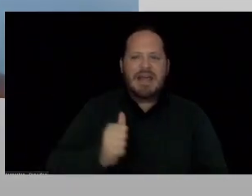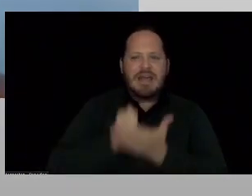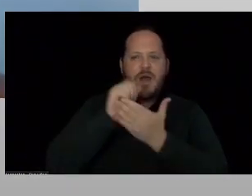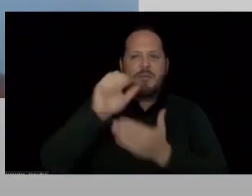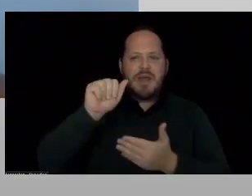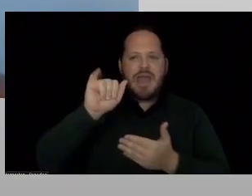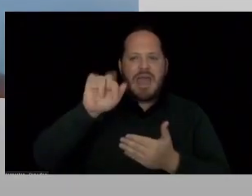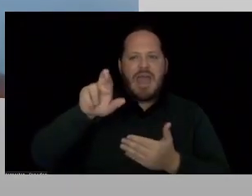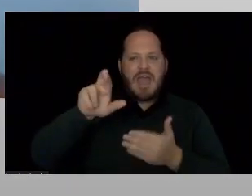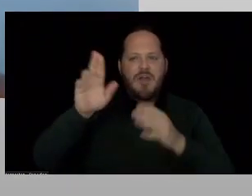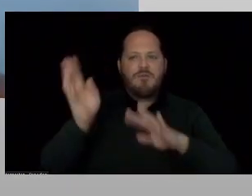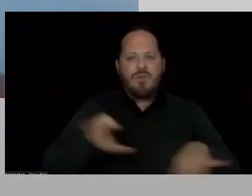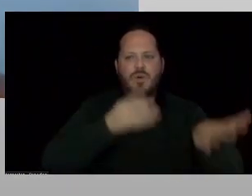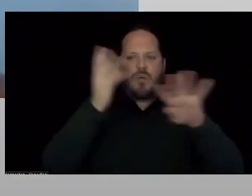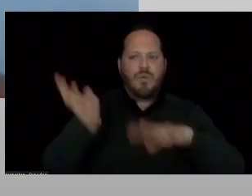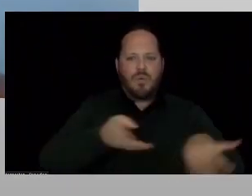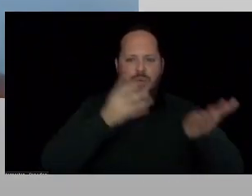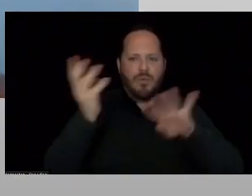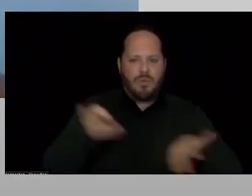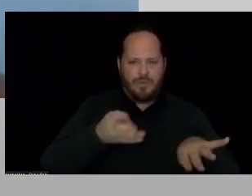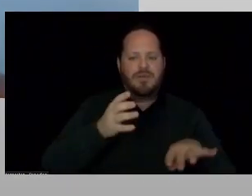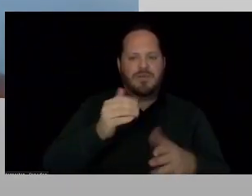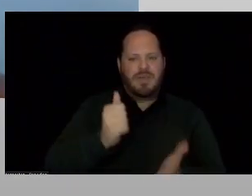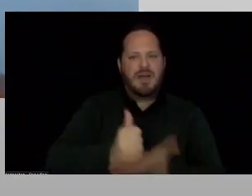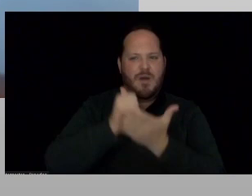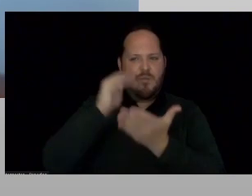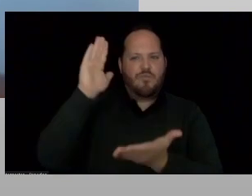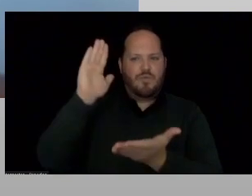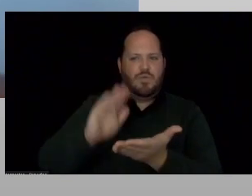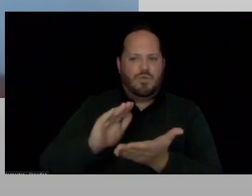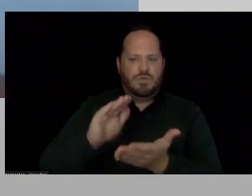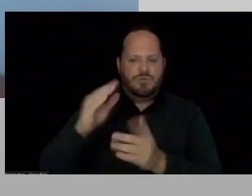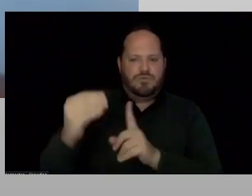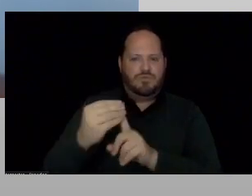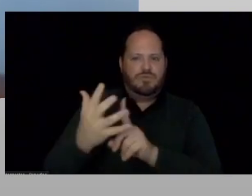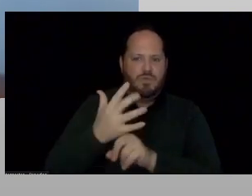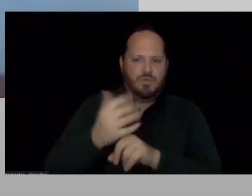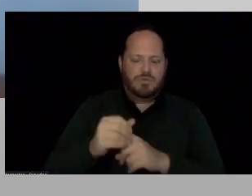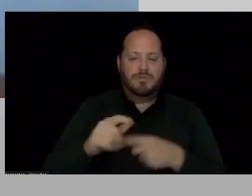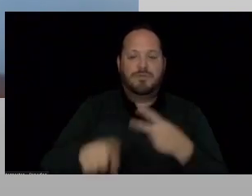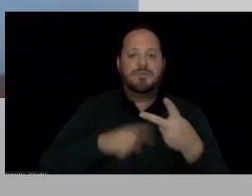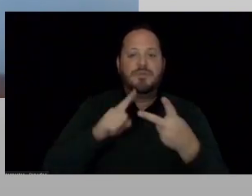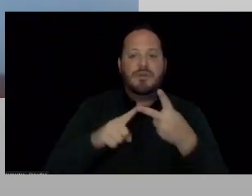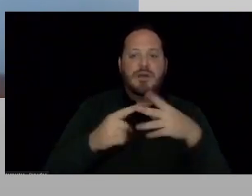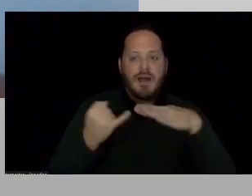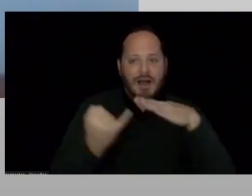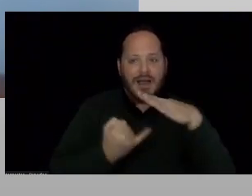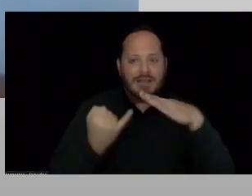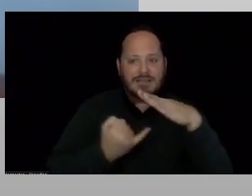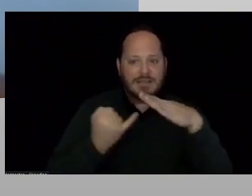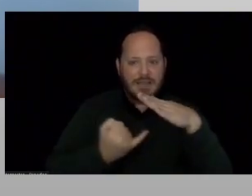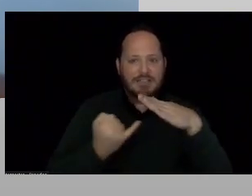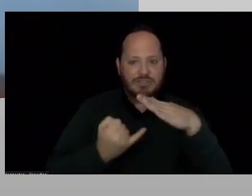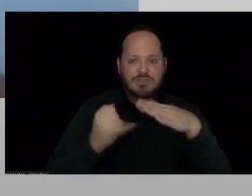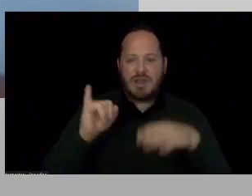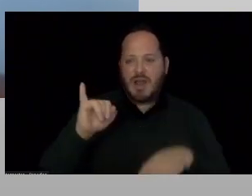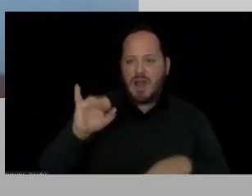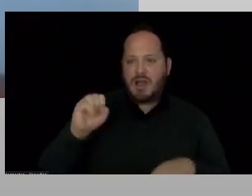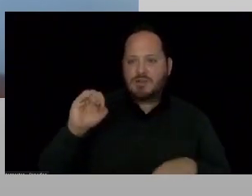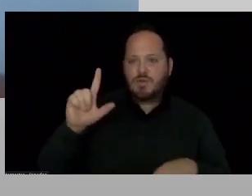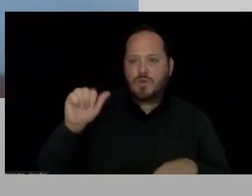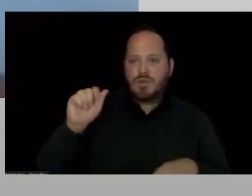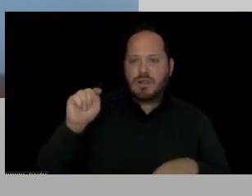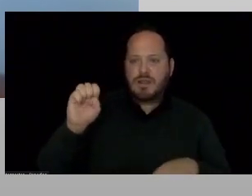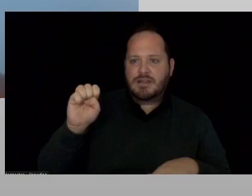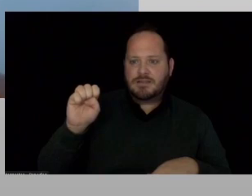reduce your exposure. The other is isolation. Make sure you have a dedicated room and ideally bathroom,